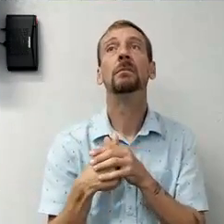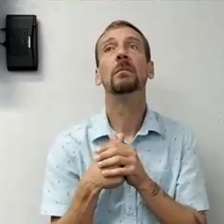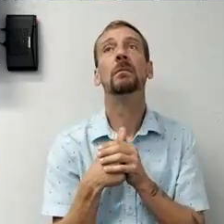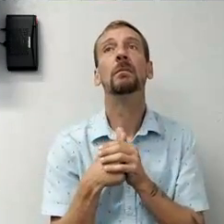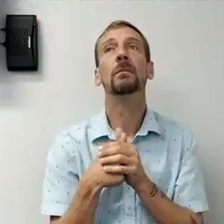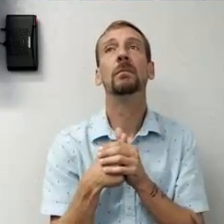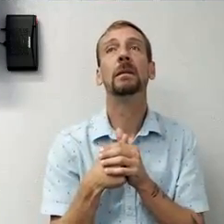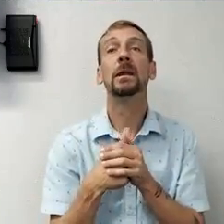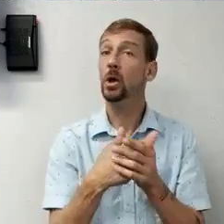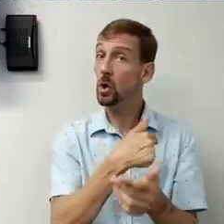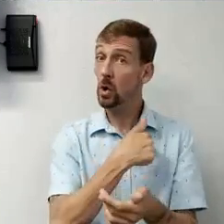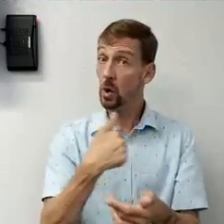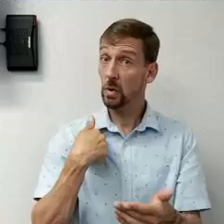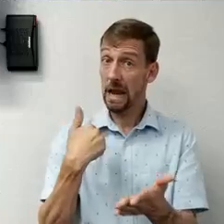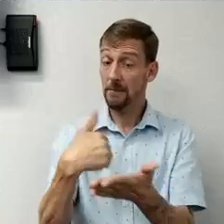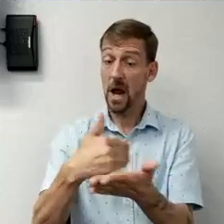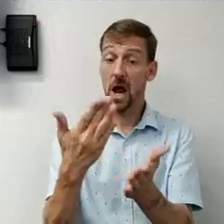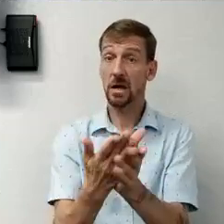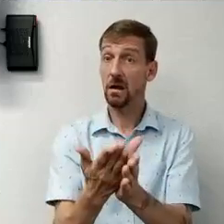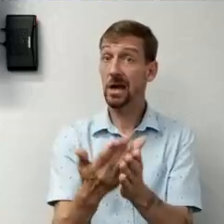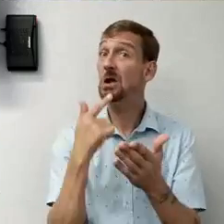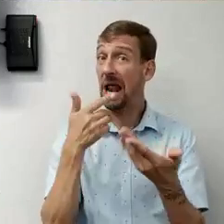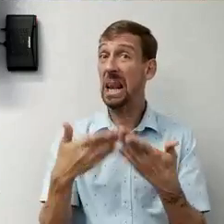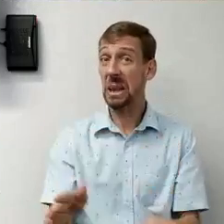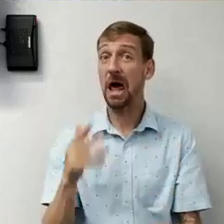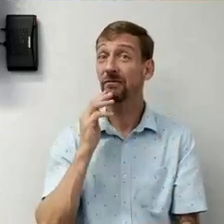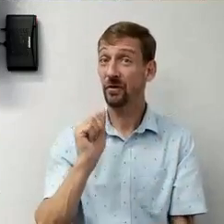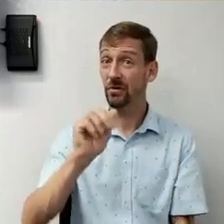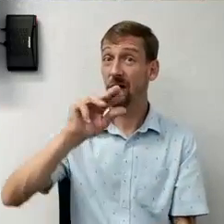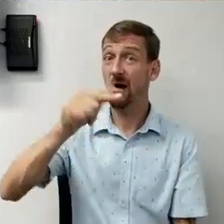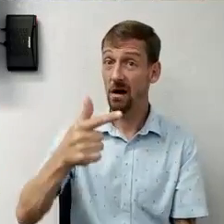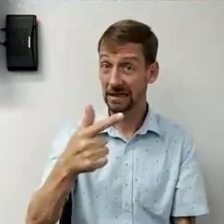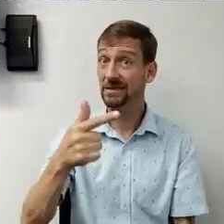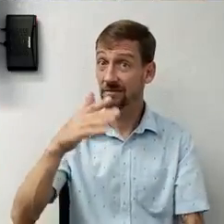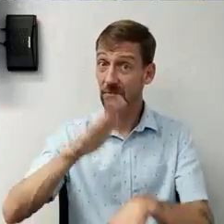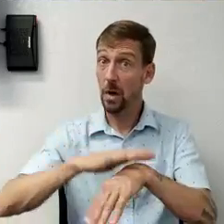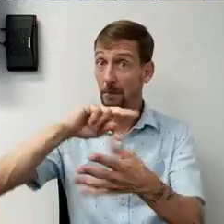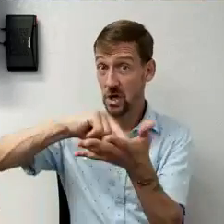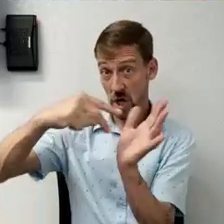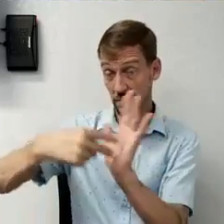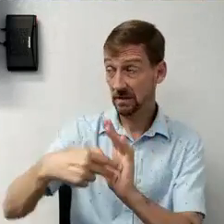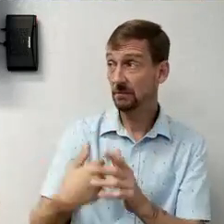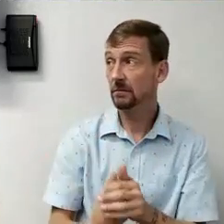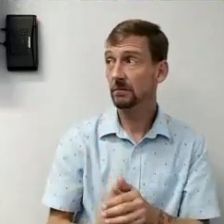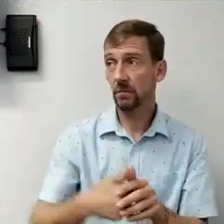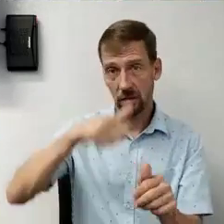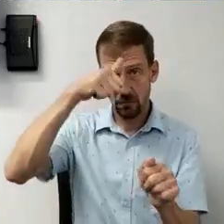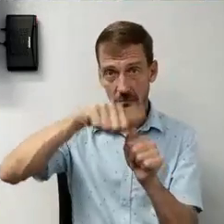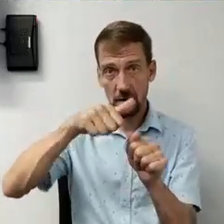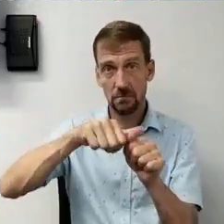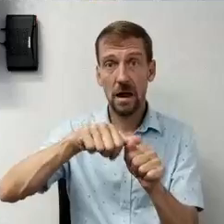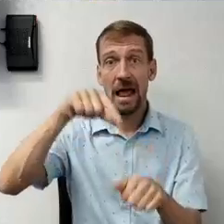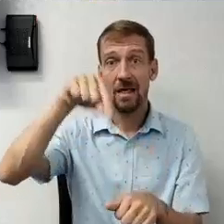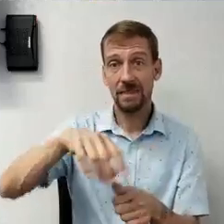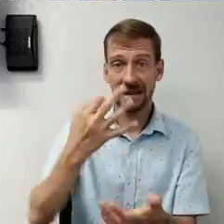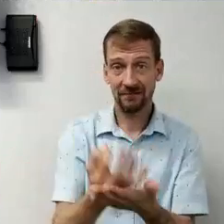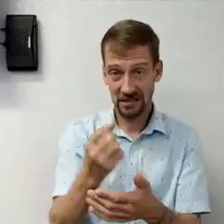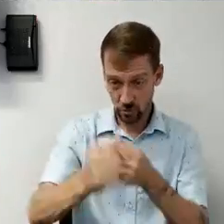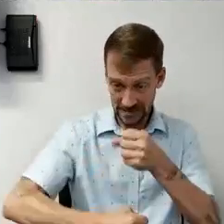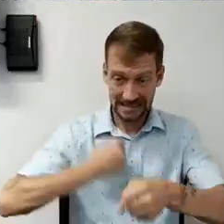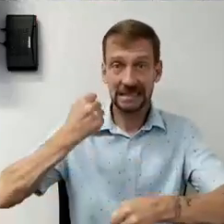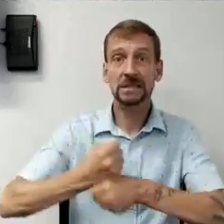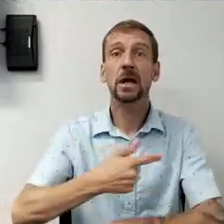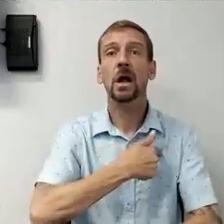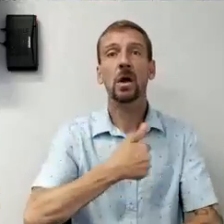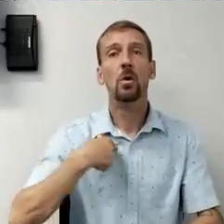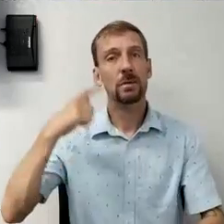We had actually budgeted a loss for August because remember, as I mentioned a number of meetings ago, for this fiscal year that we're in right